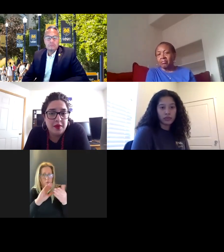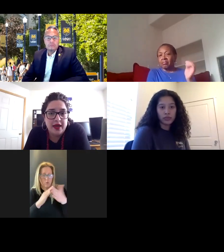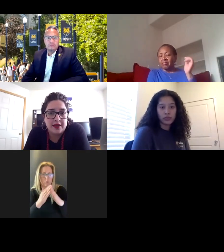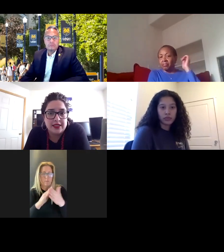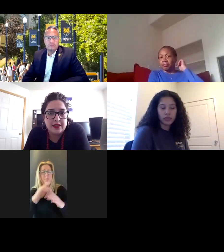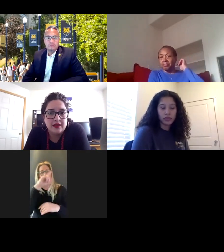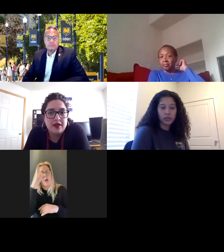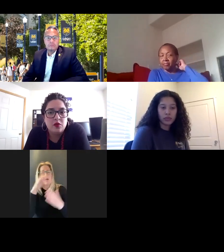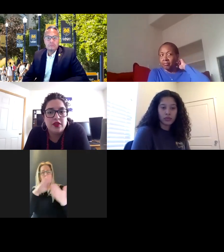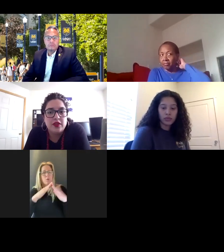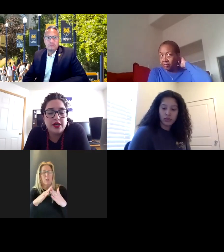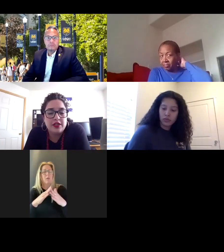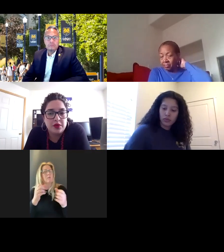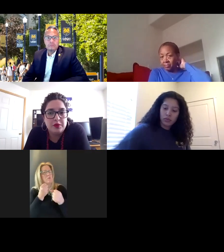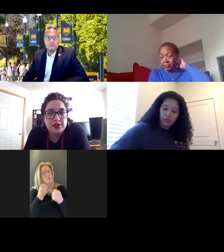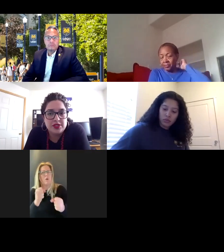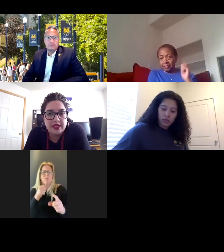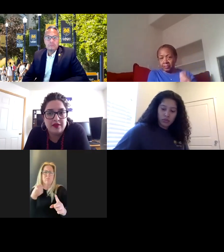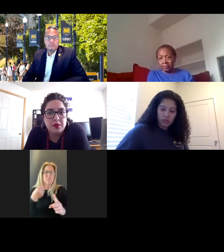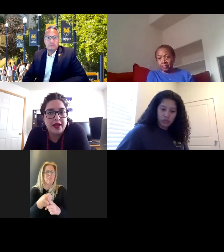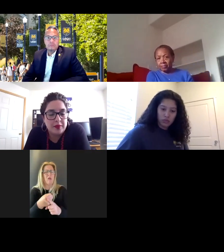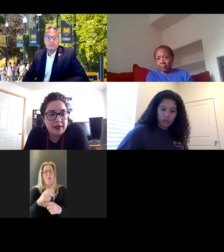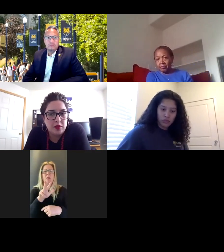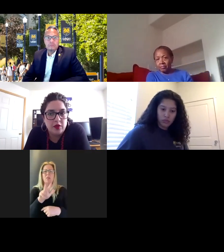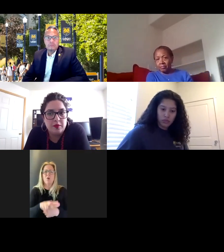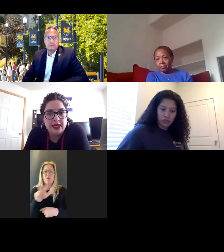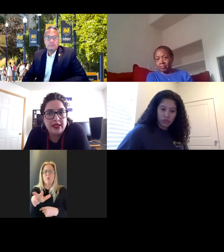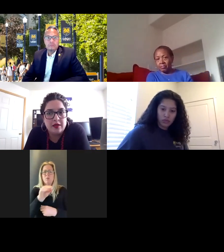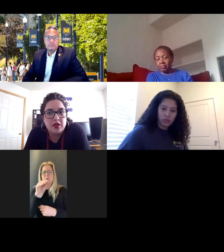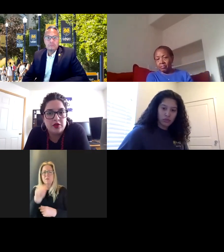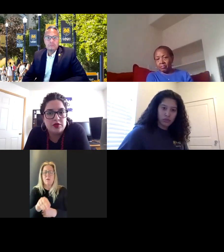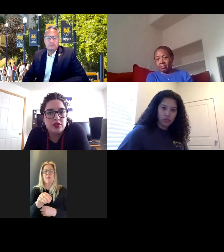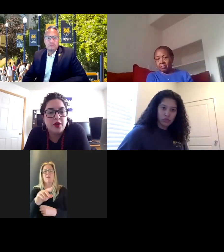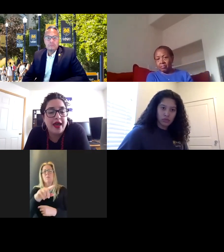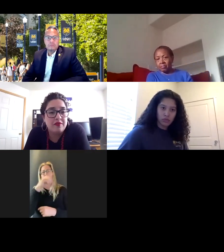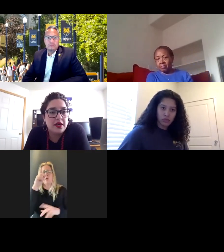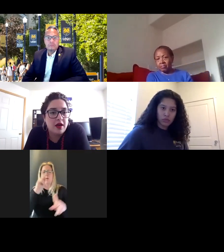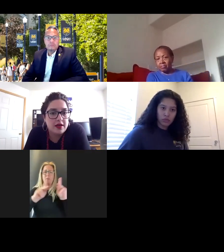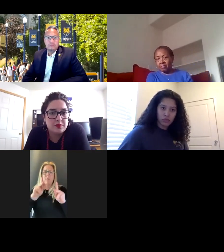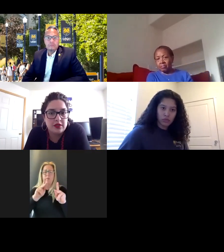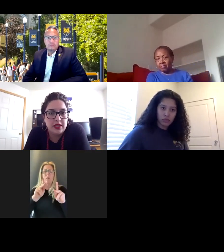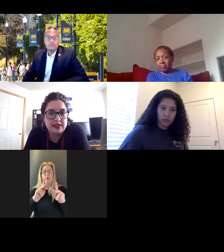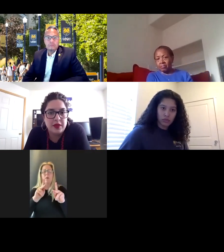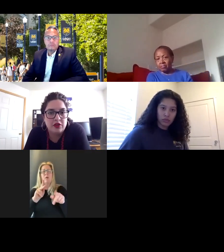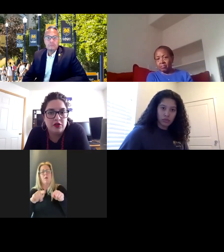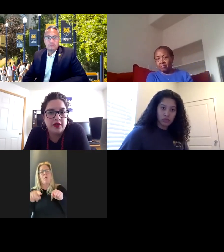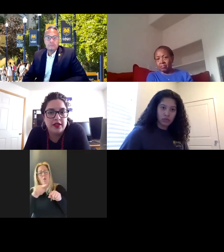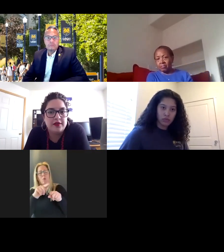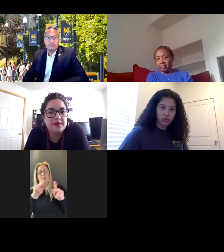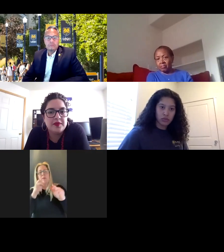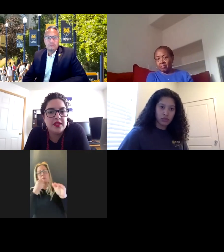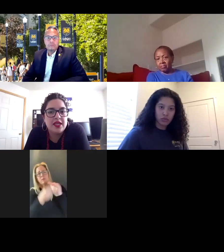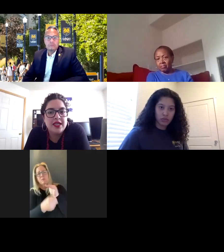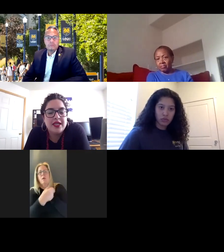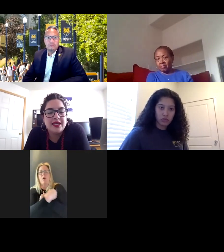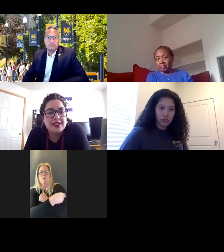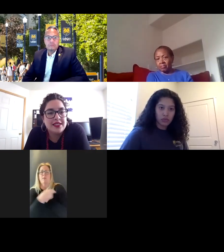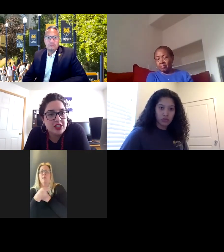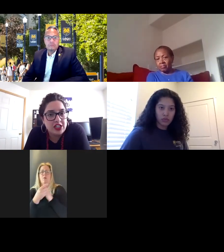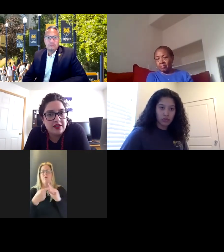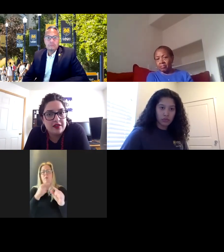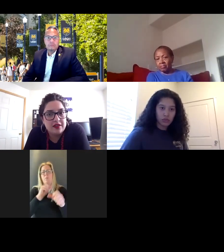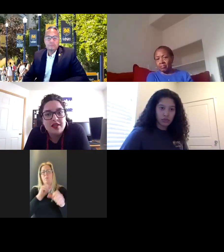greatly impacted, with 33% of Black people making up those who have been hospitalized by COVID.